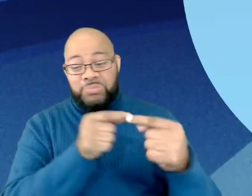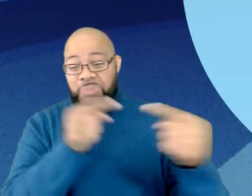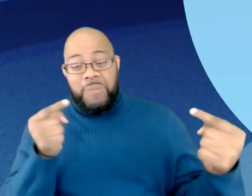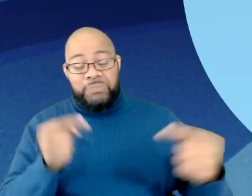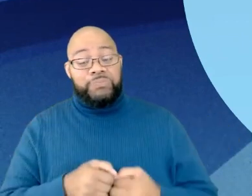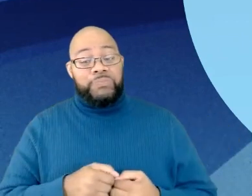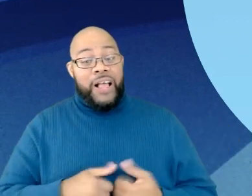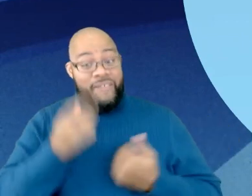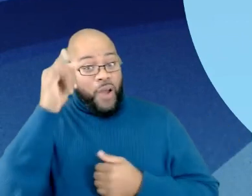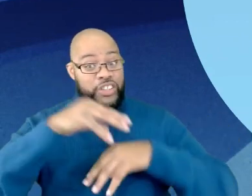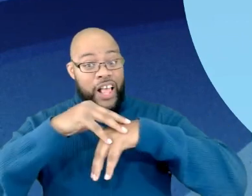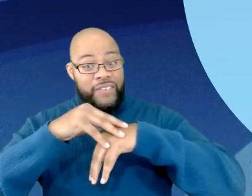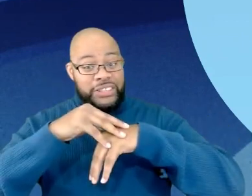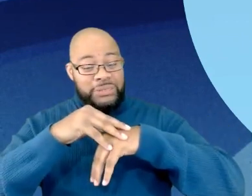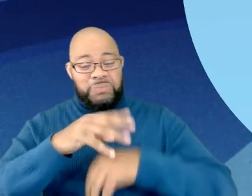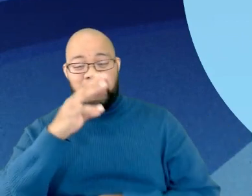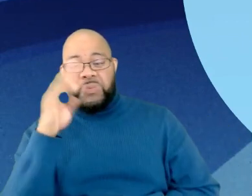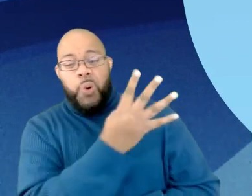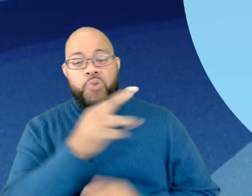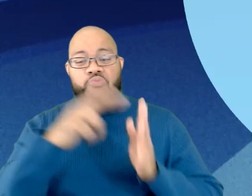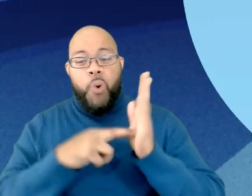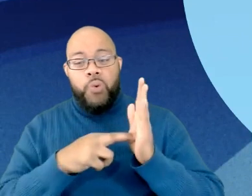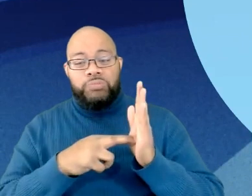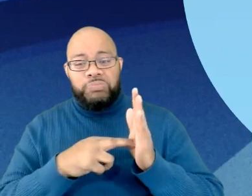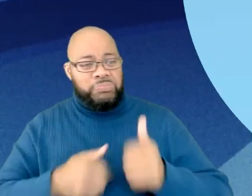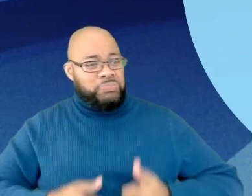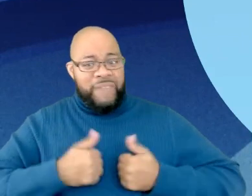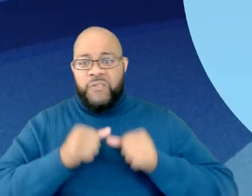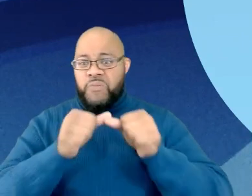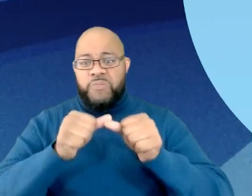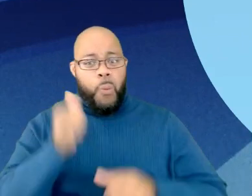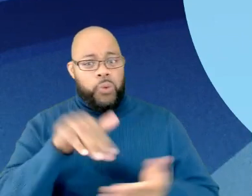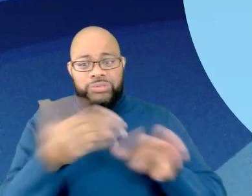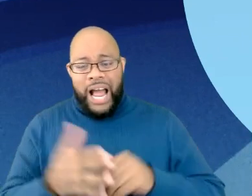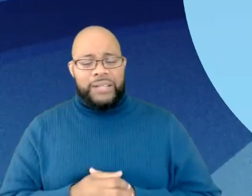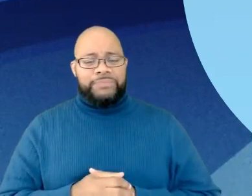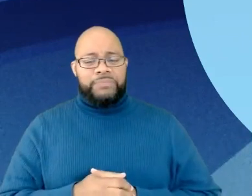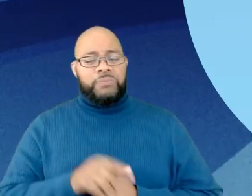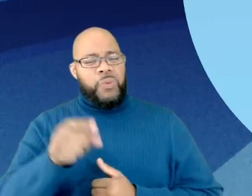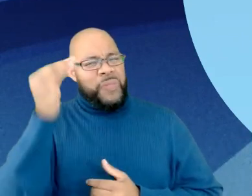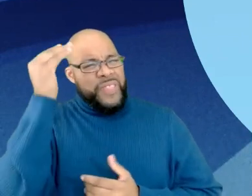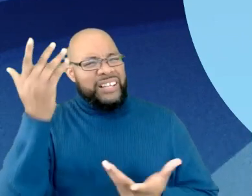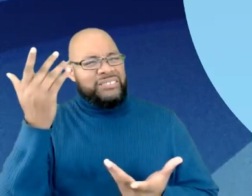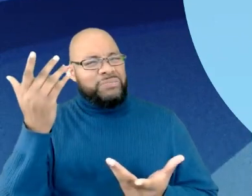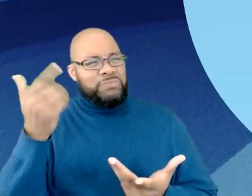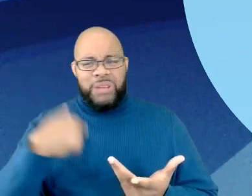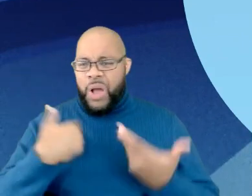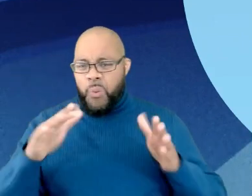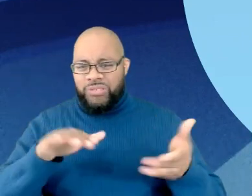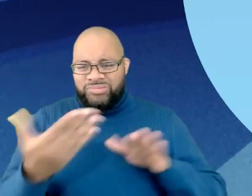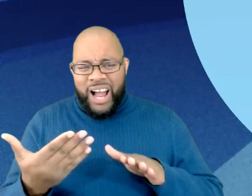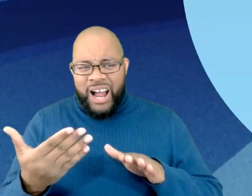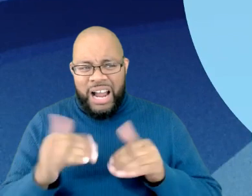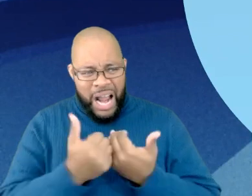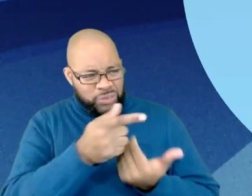Get this. The immortal jellyfish ignores all of that and just doesn't die. Now, you may be saying to yourself, well, I